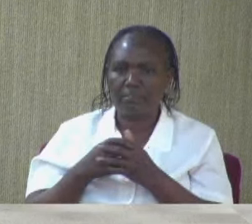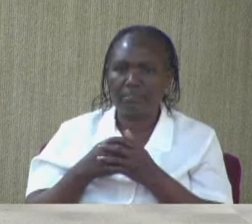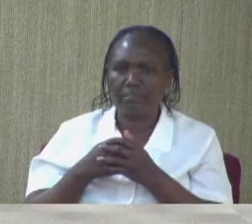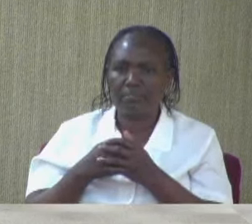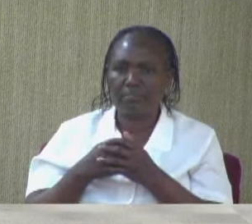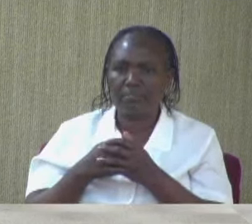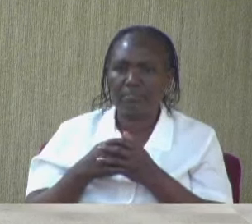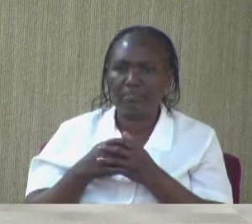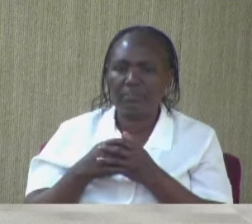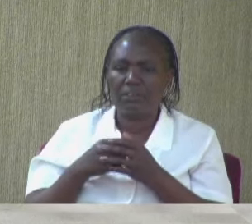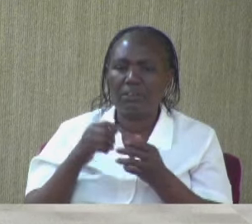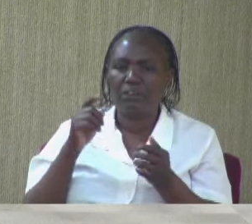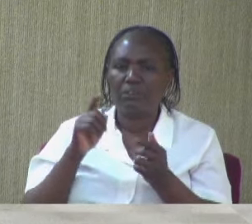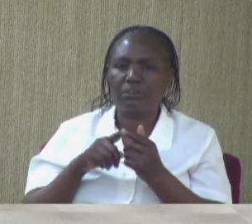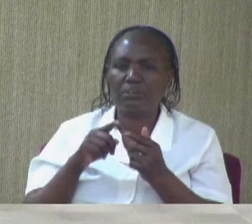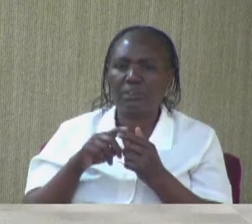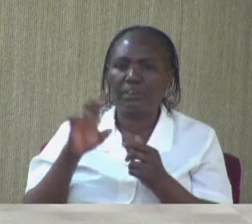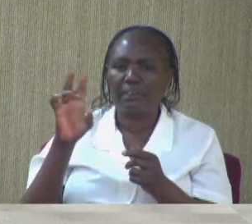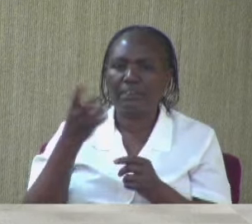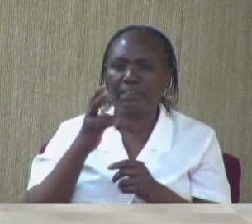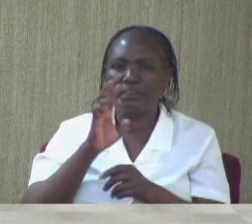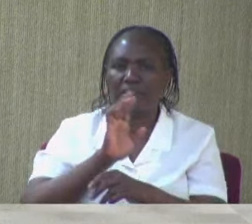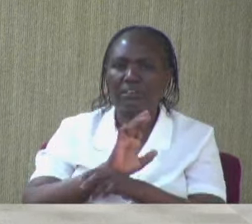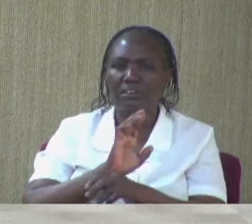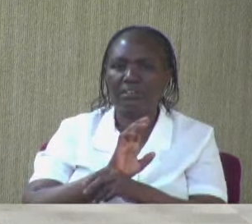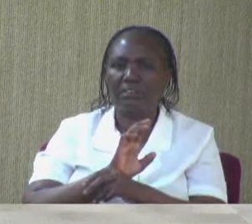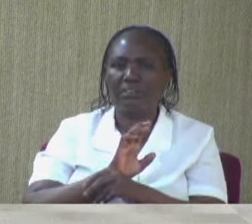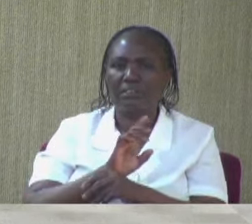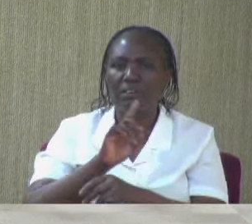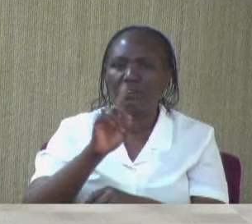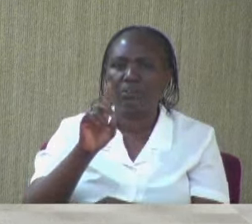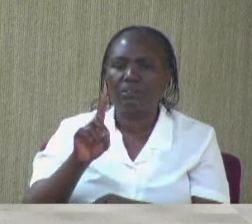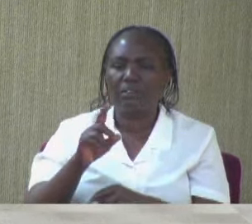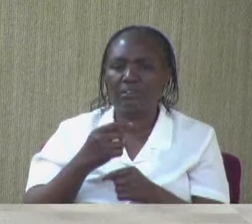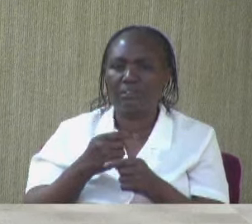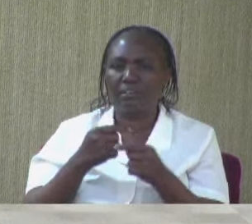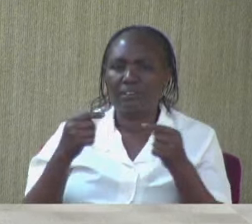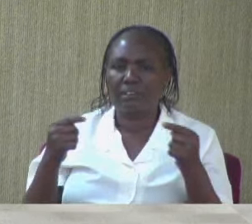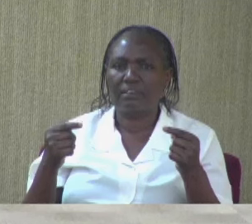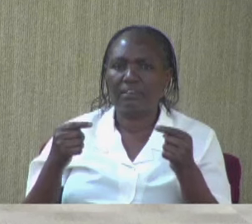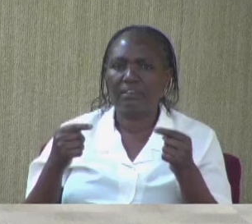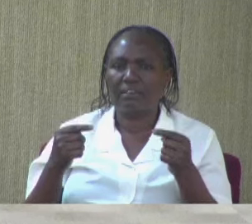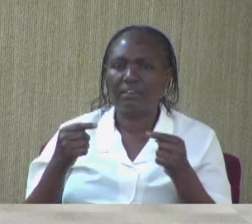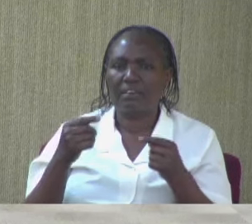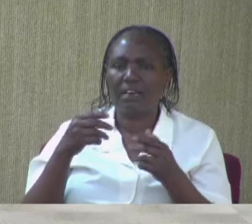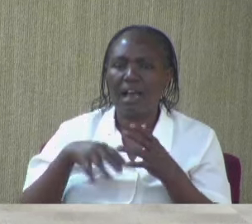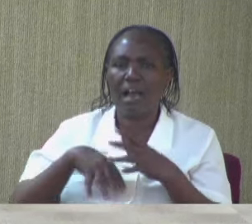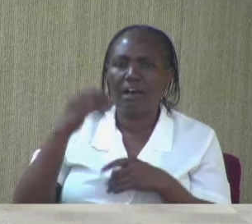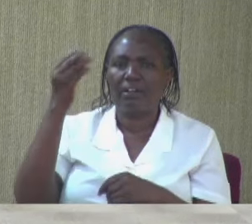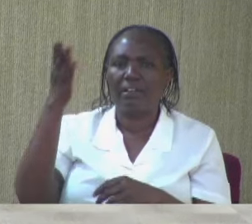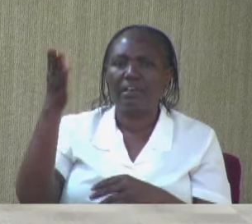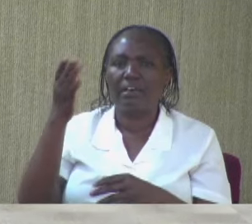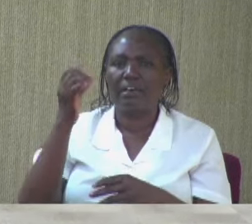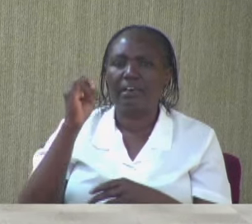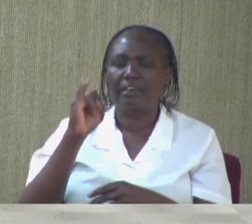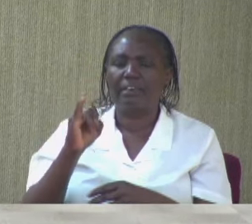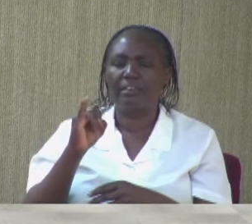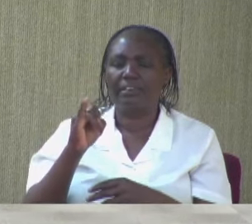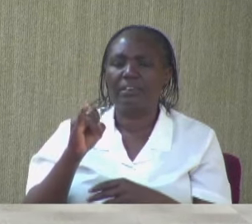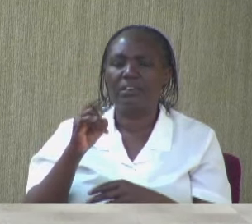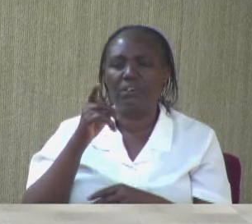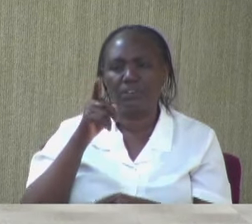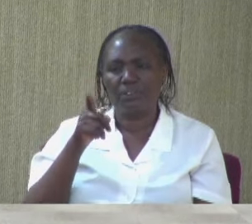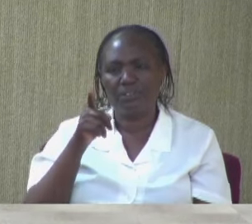to the Seventh-day Adventist Church. And one of the criticisms you hear out there, people say,